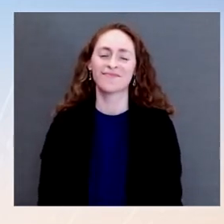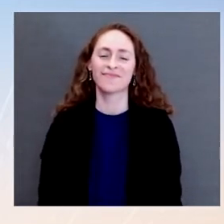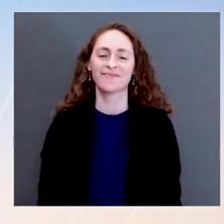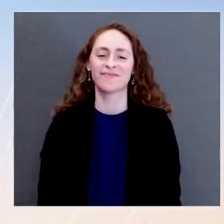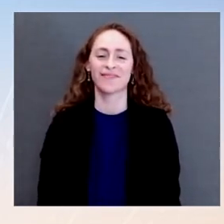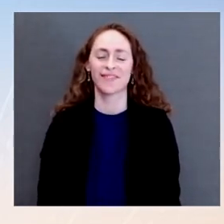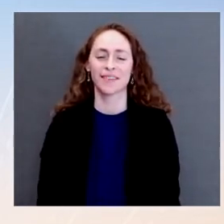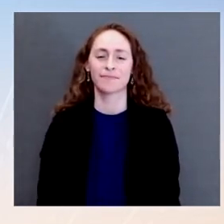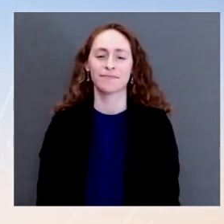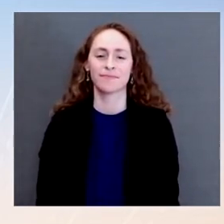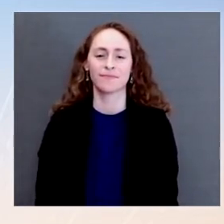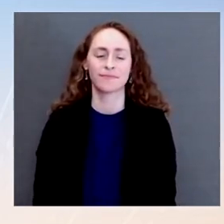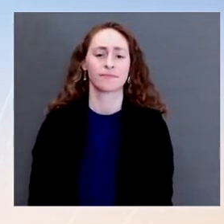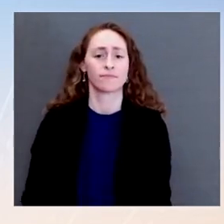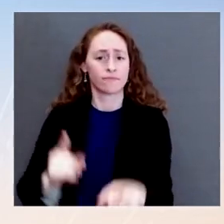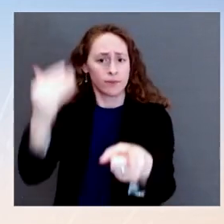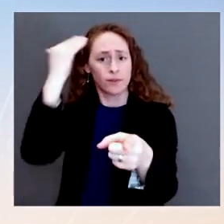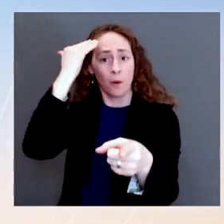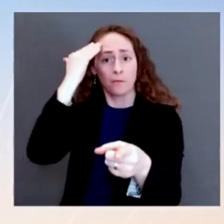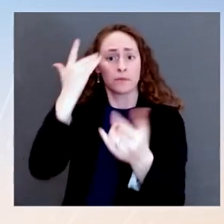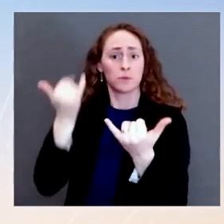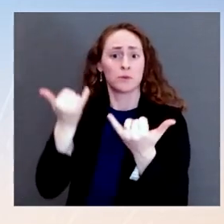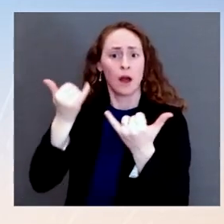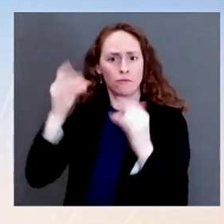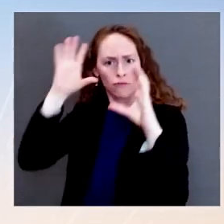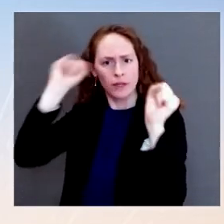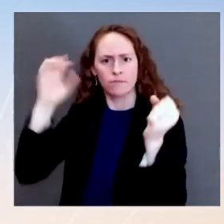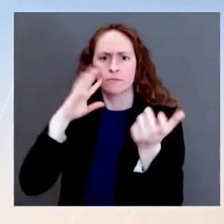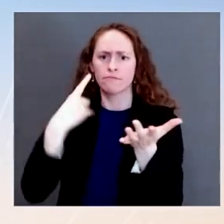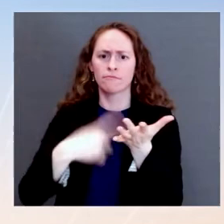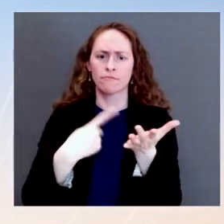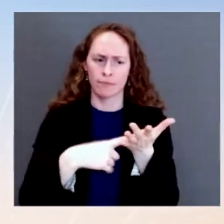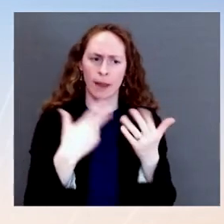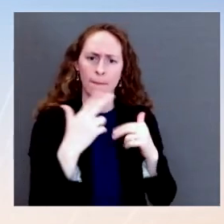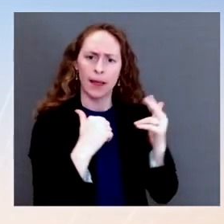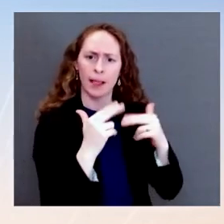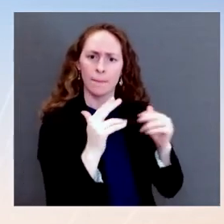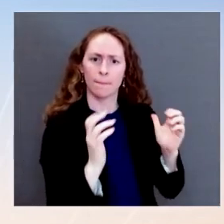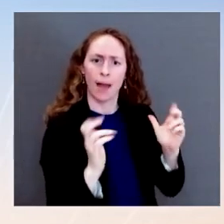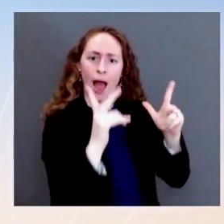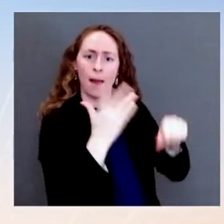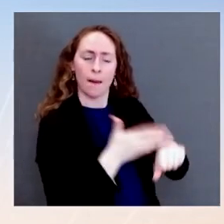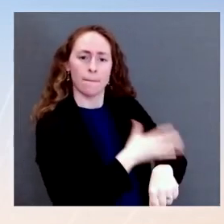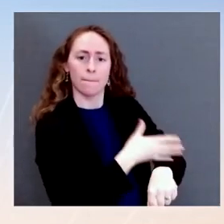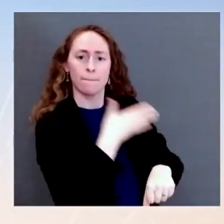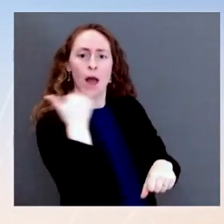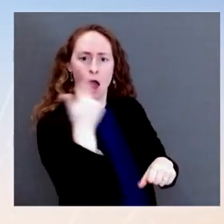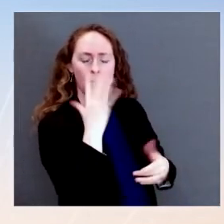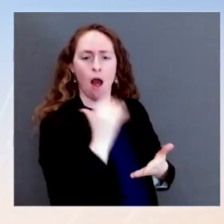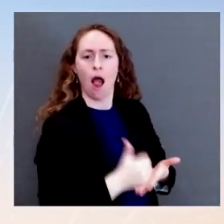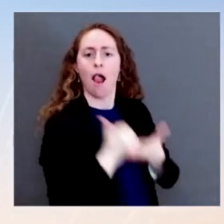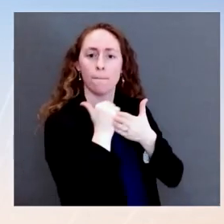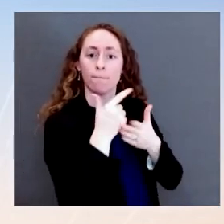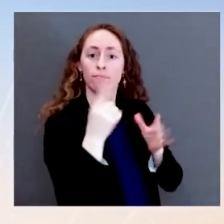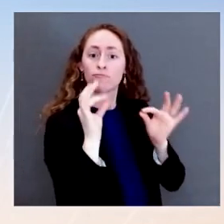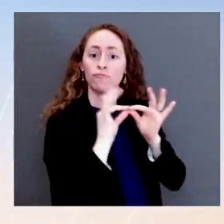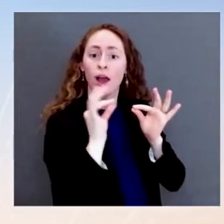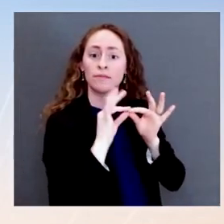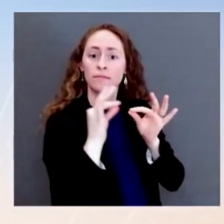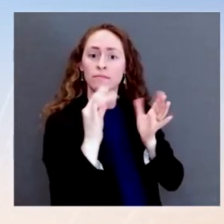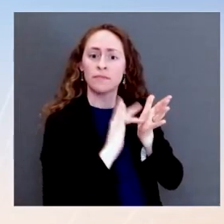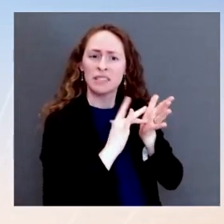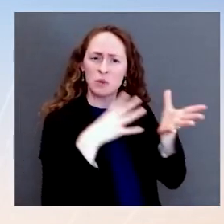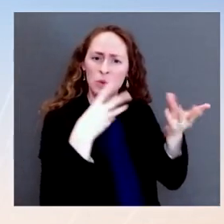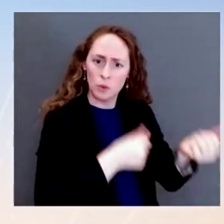Better Act will lower prescription drug prices for millions of Americans. Ahead of these remarks, the president is currently meeting with some of the 1